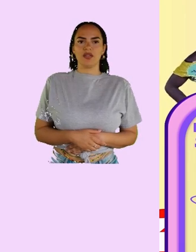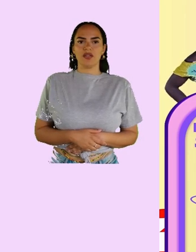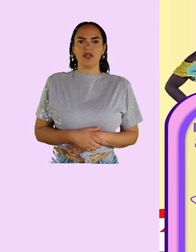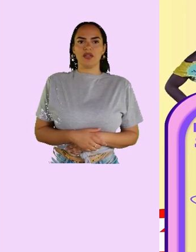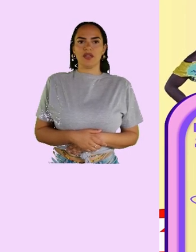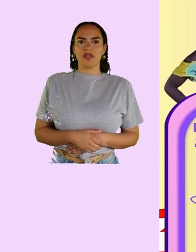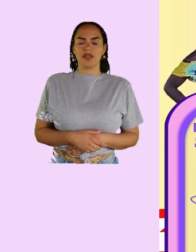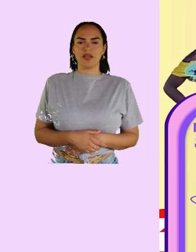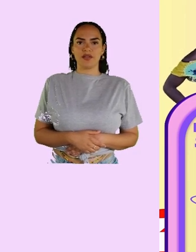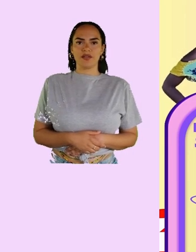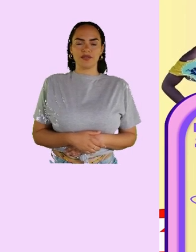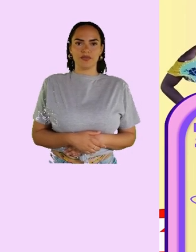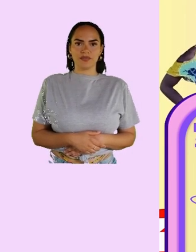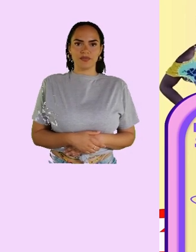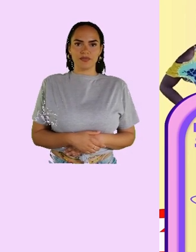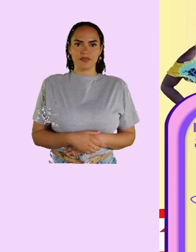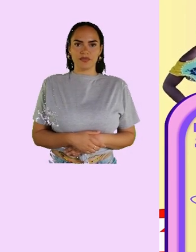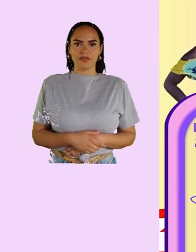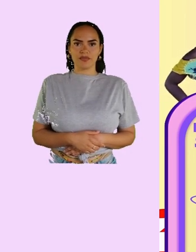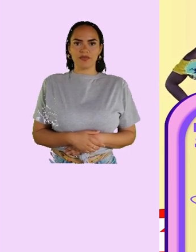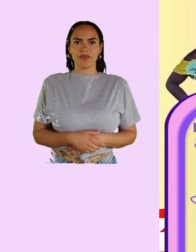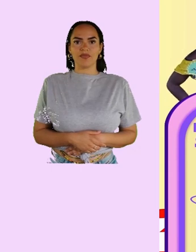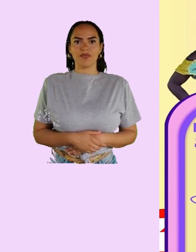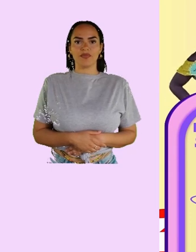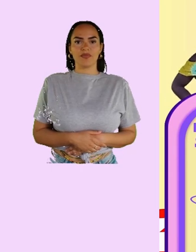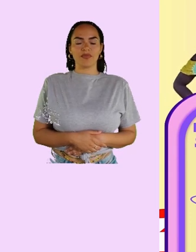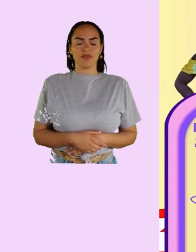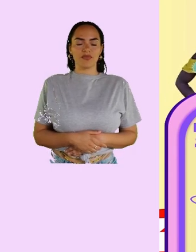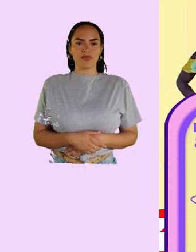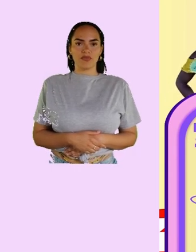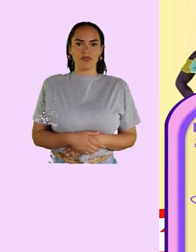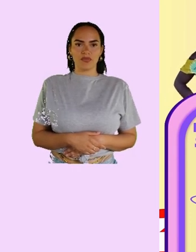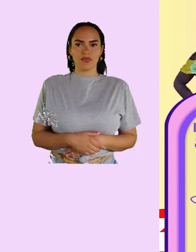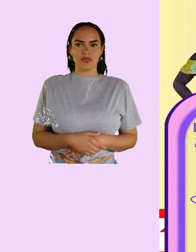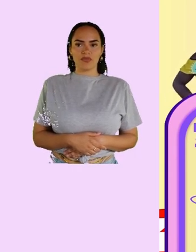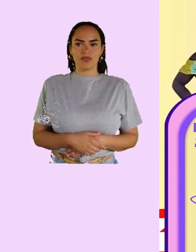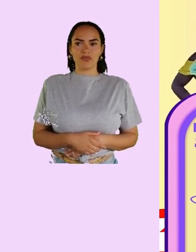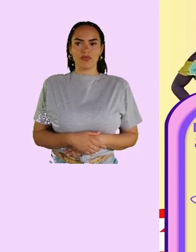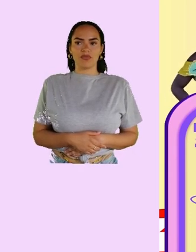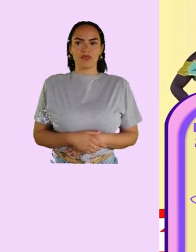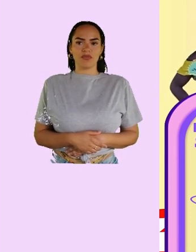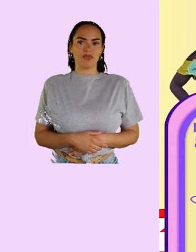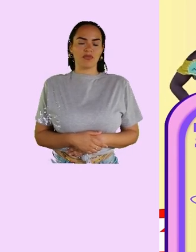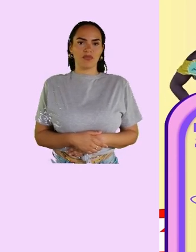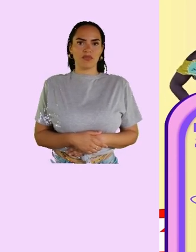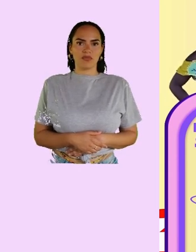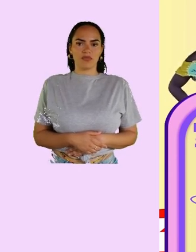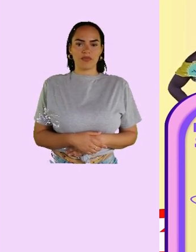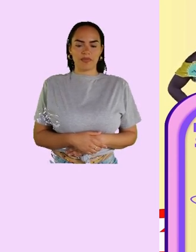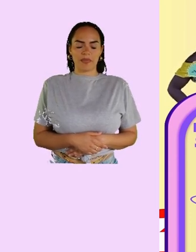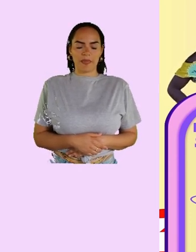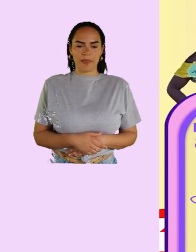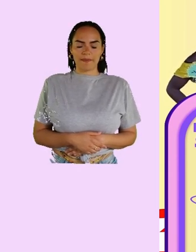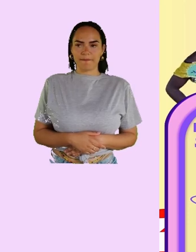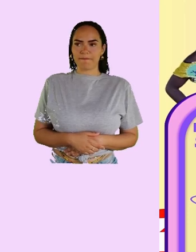Now, in a second, our players will introduce themselves. But first, let me give a quick demonstration of how it's done. From now on, you can